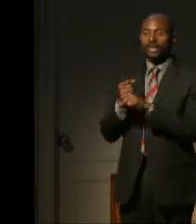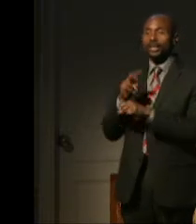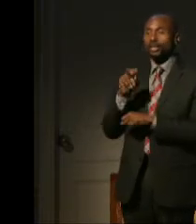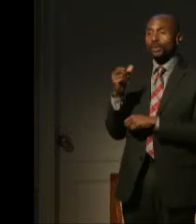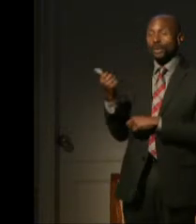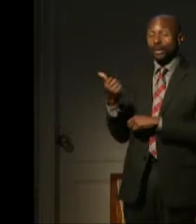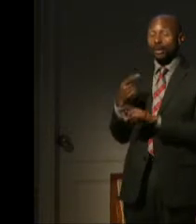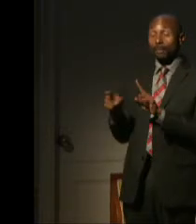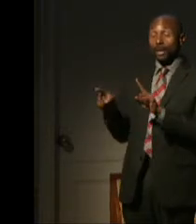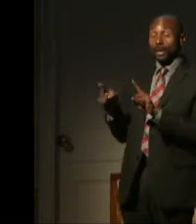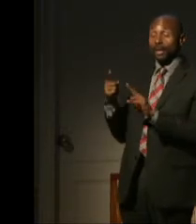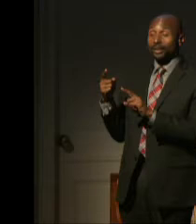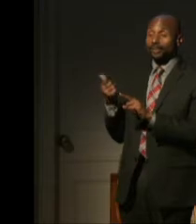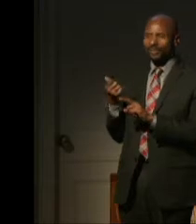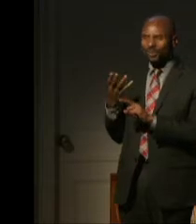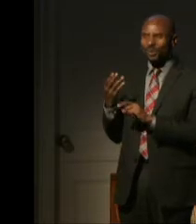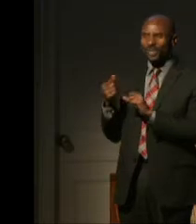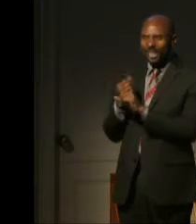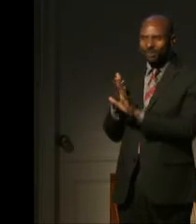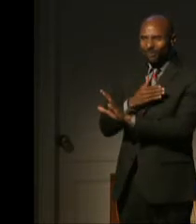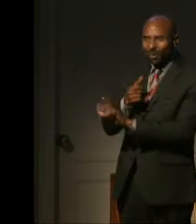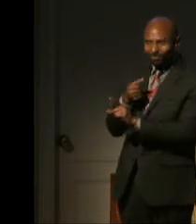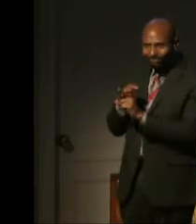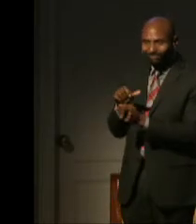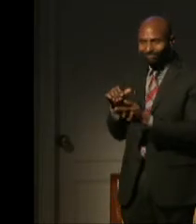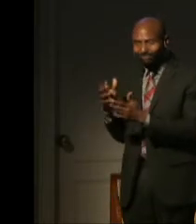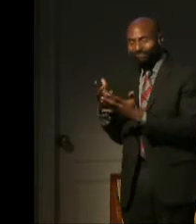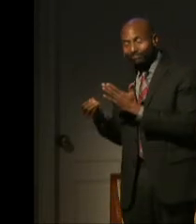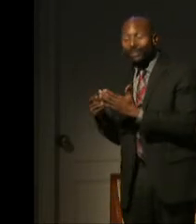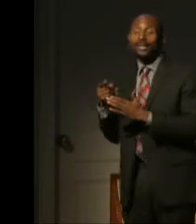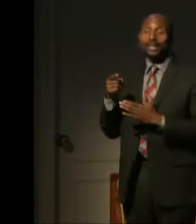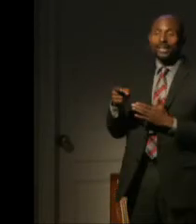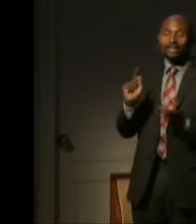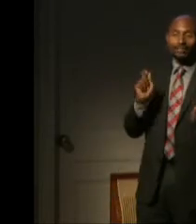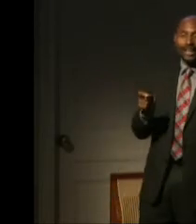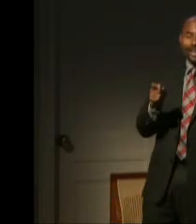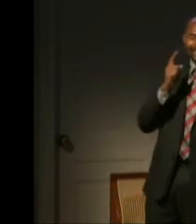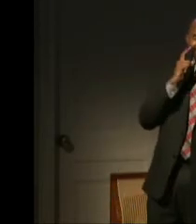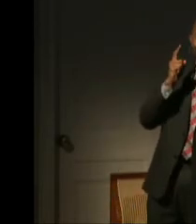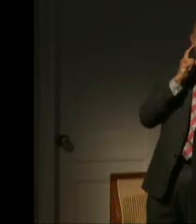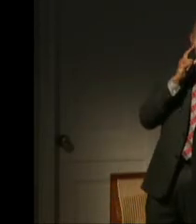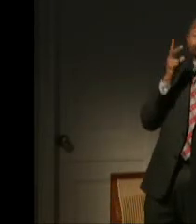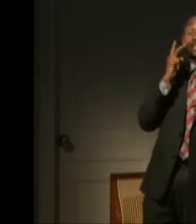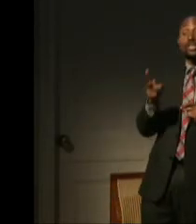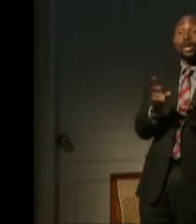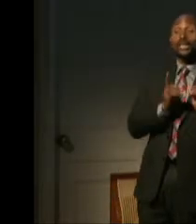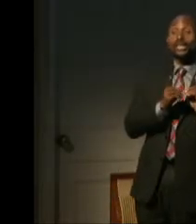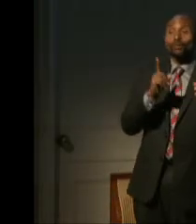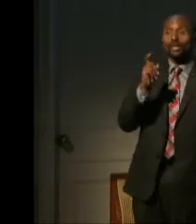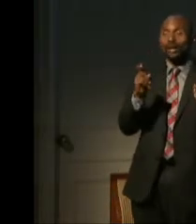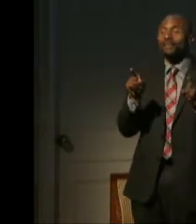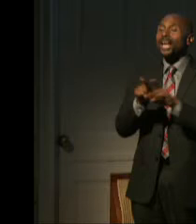years before that, he came around. He saw the opportunities in digital photography, certainly.